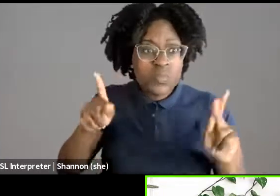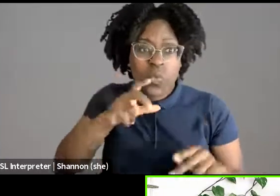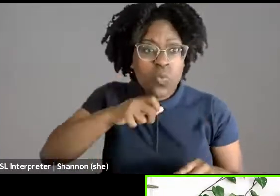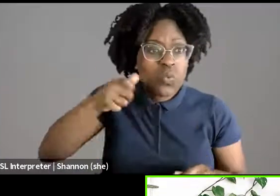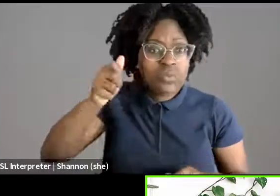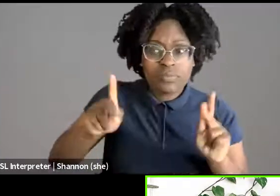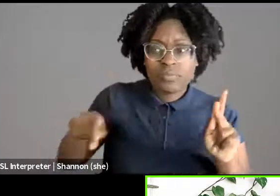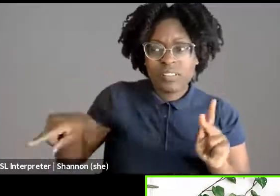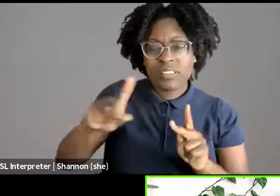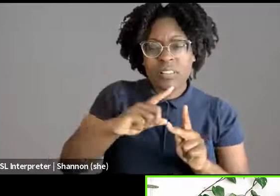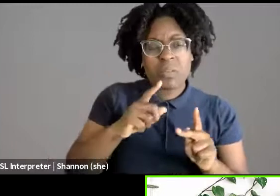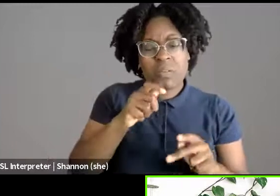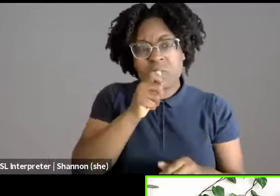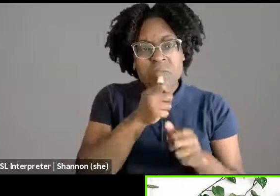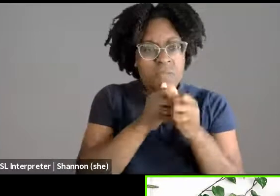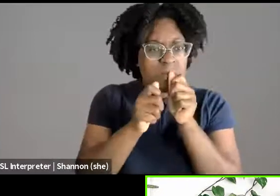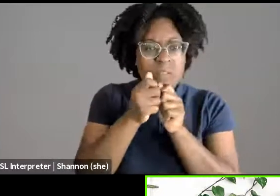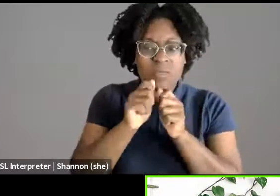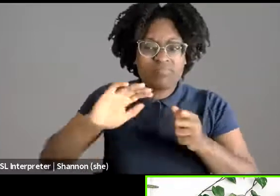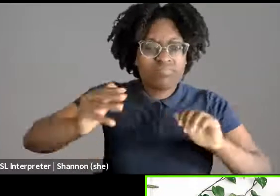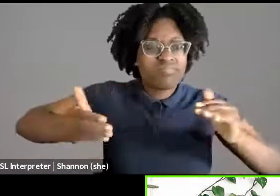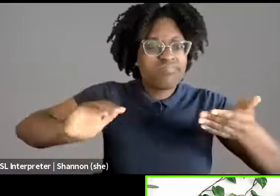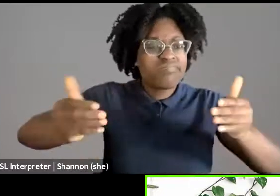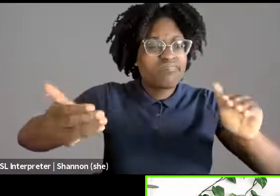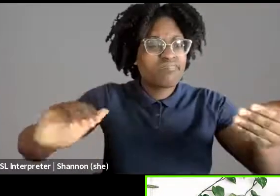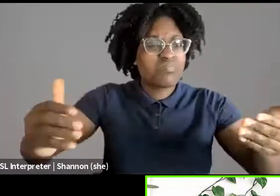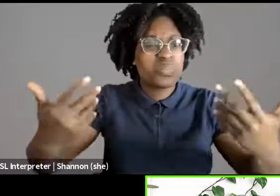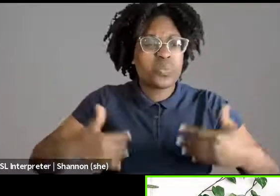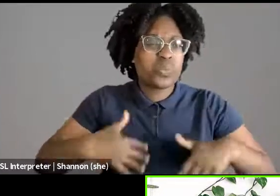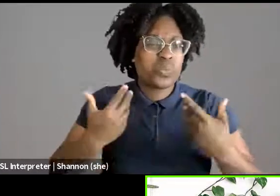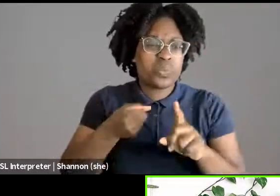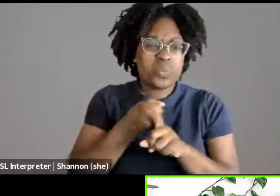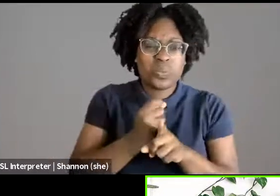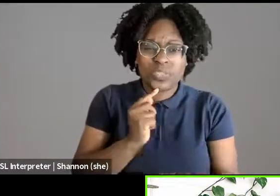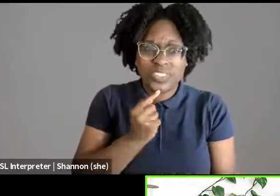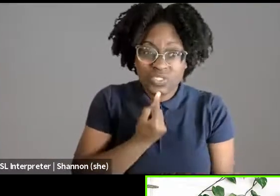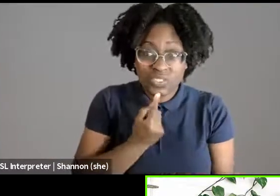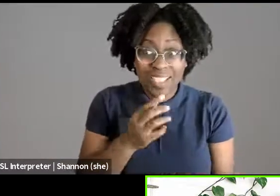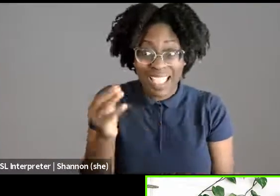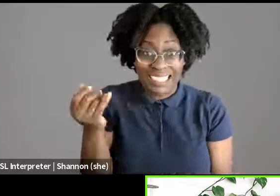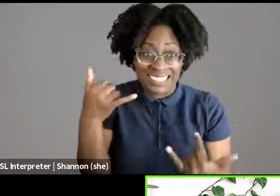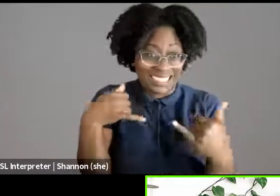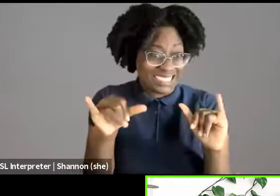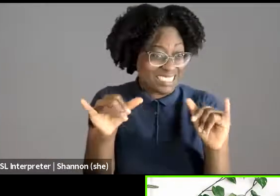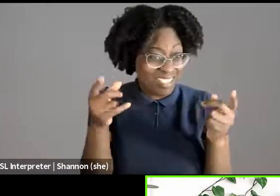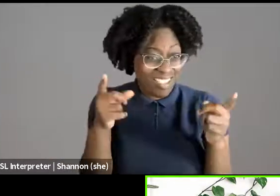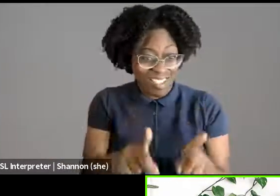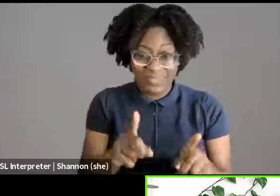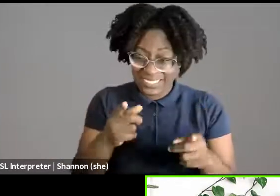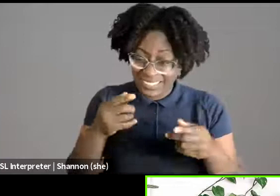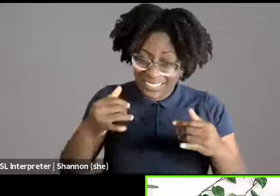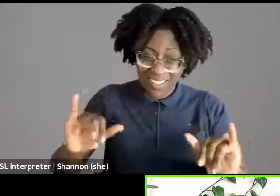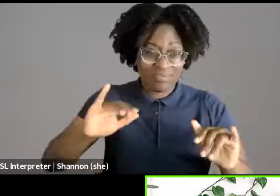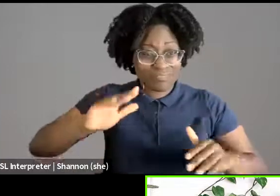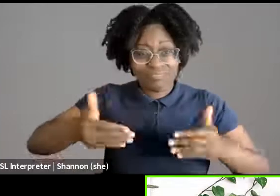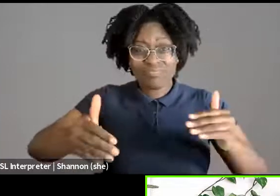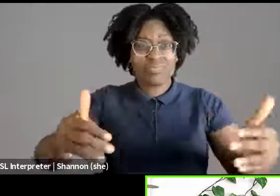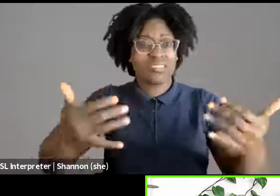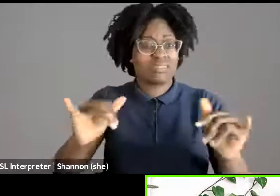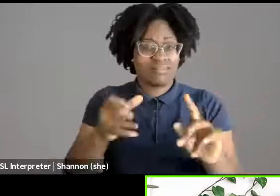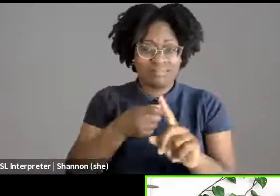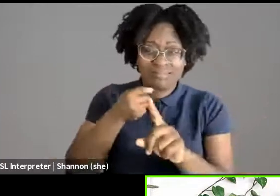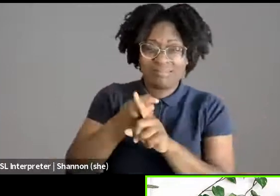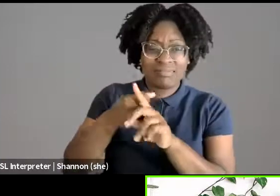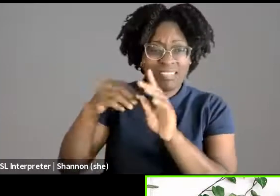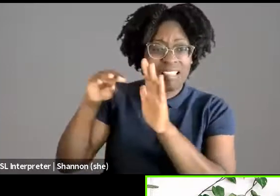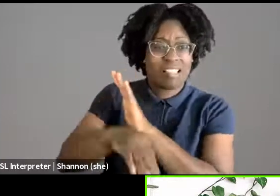not through it yet. And so our systems and our